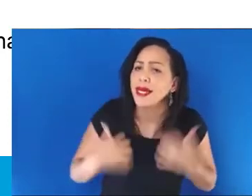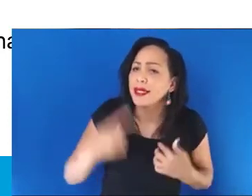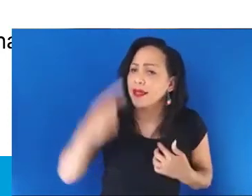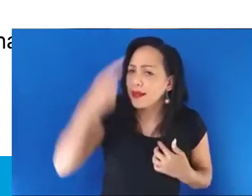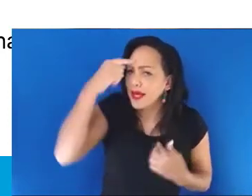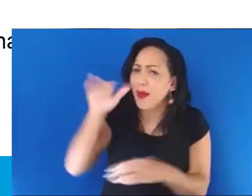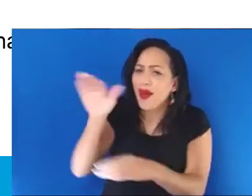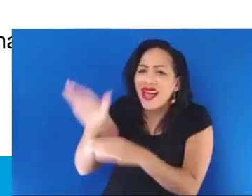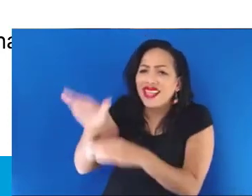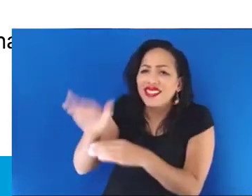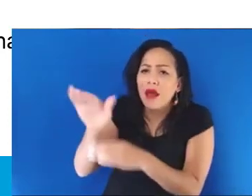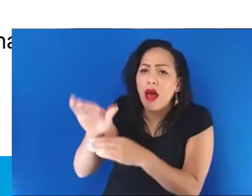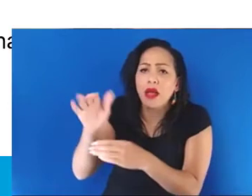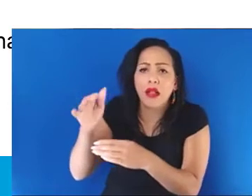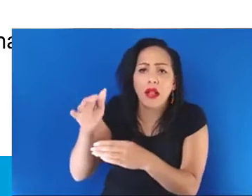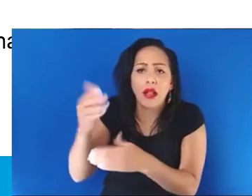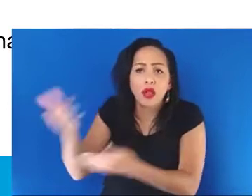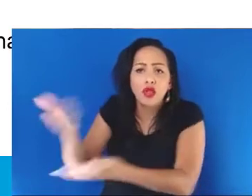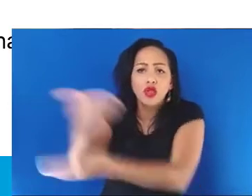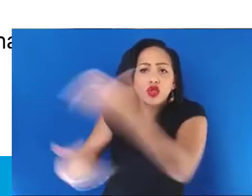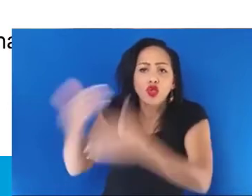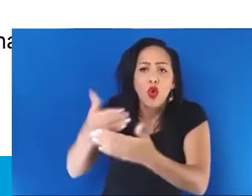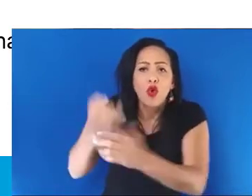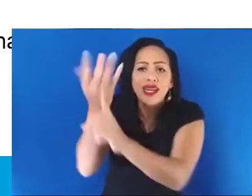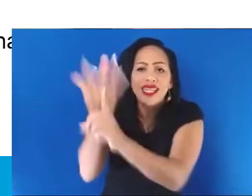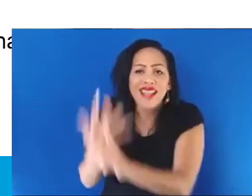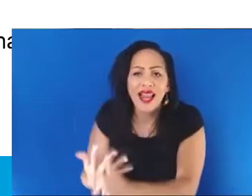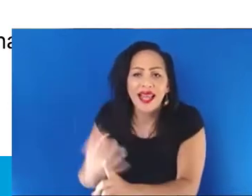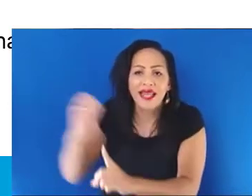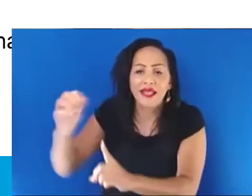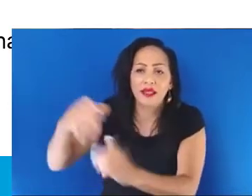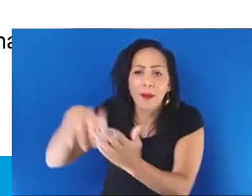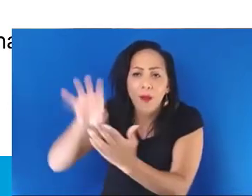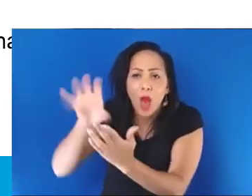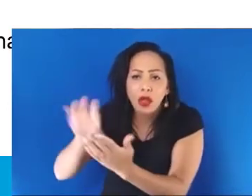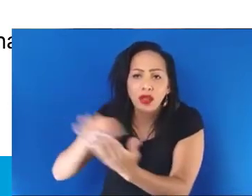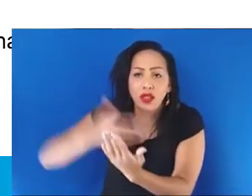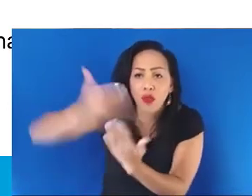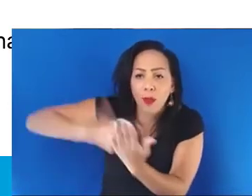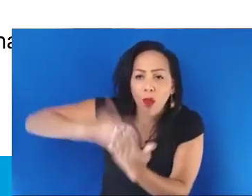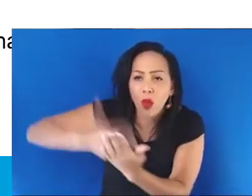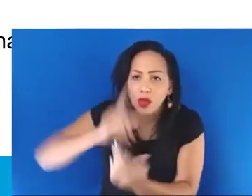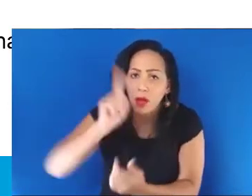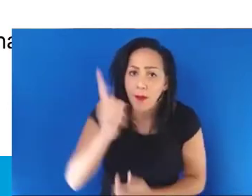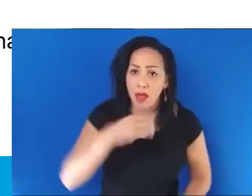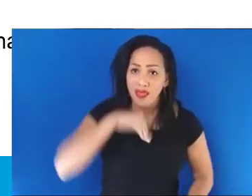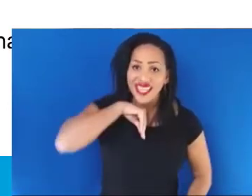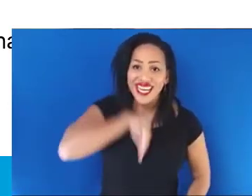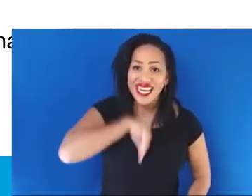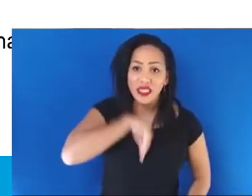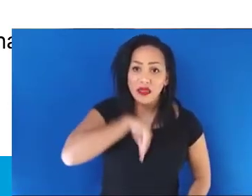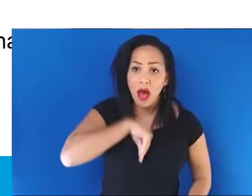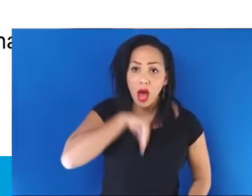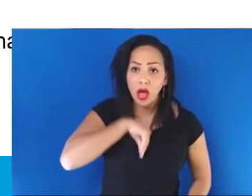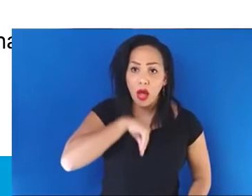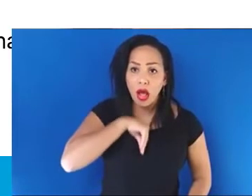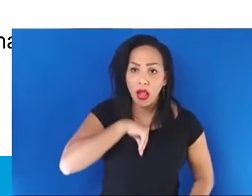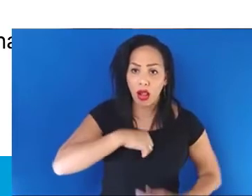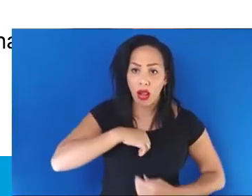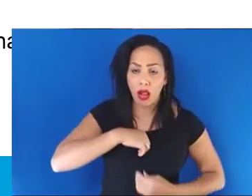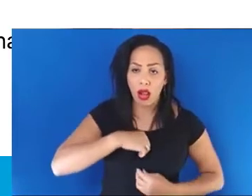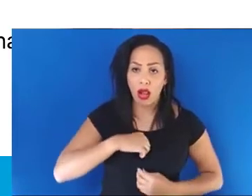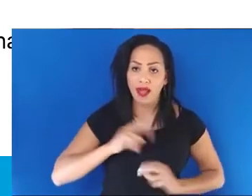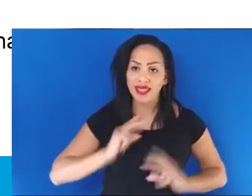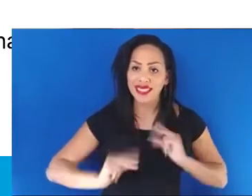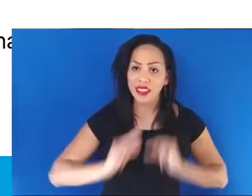the blogs, the videos, the reports, but also the internal discourse, how we report, how we